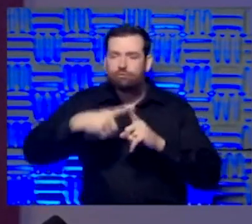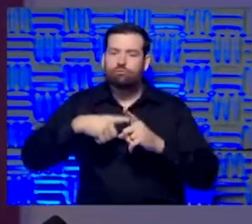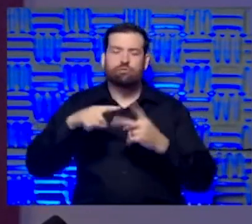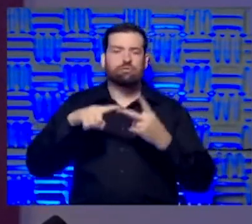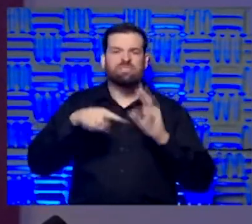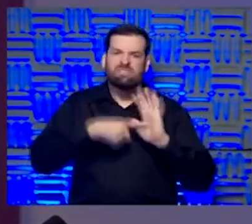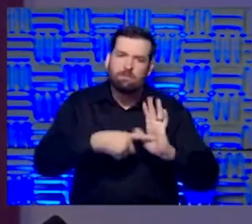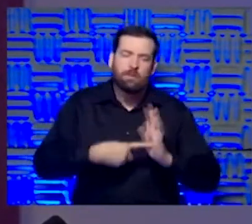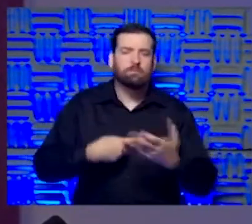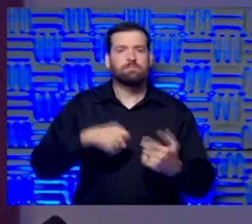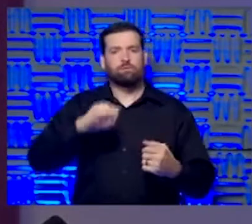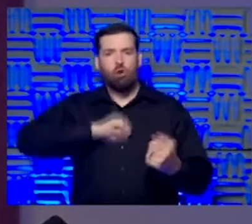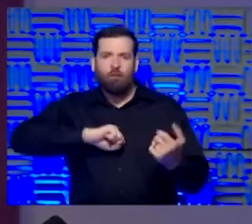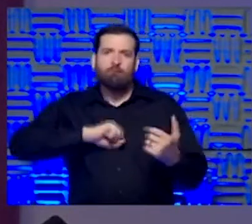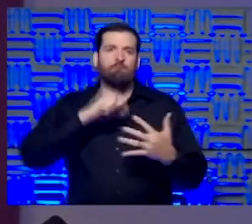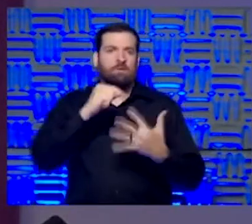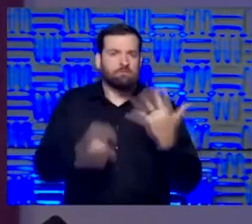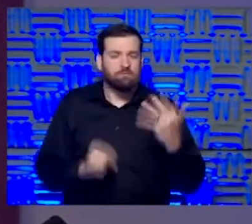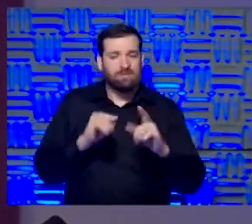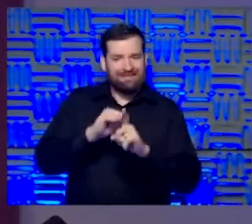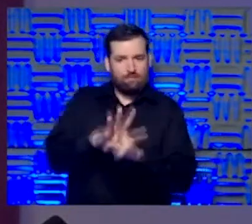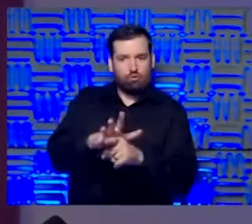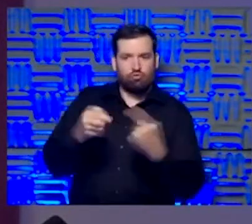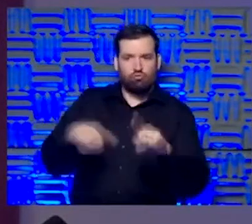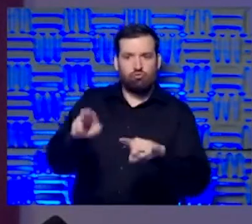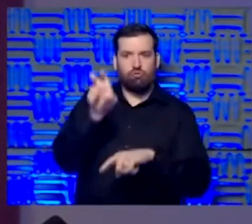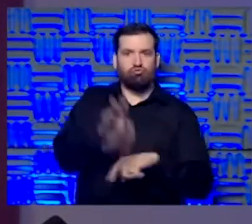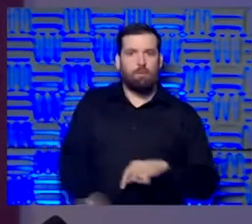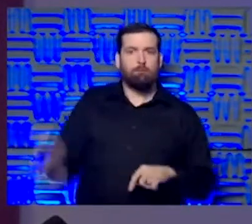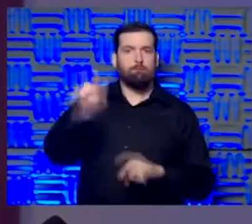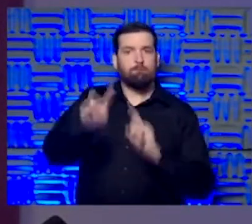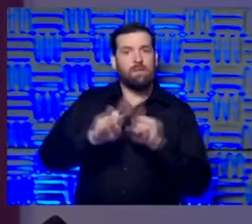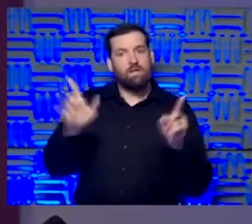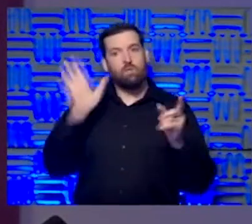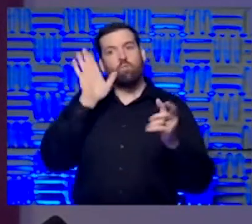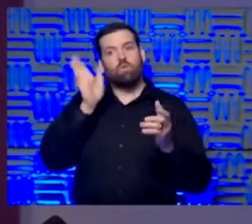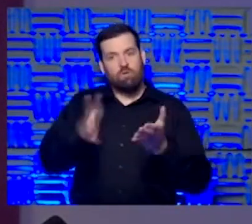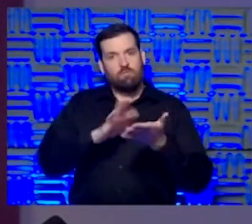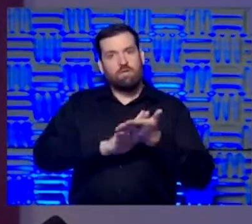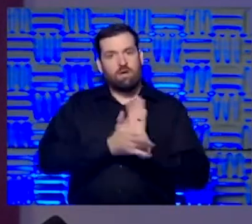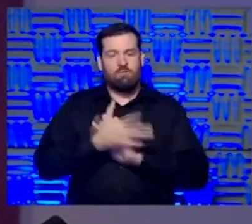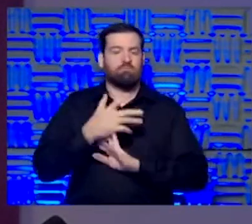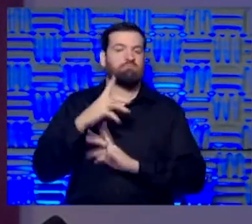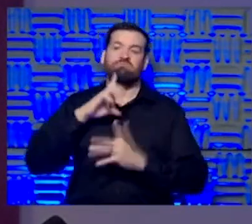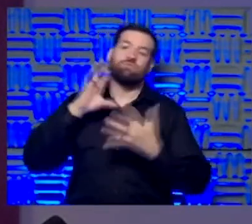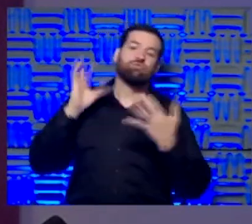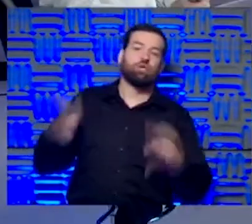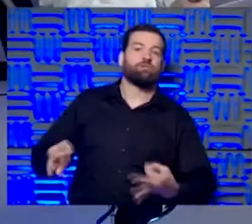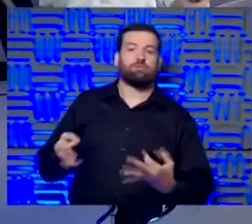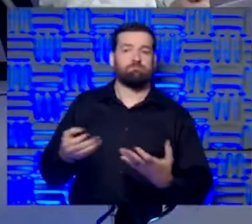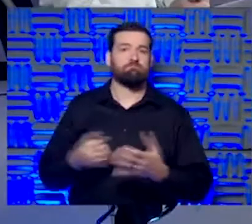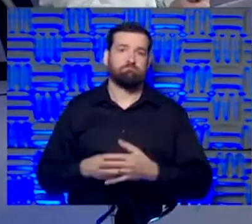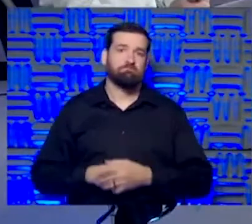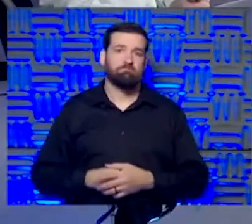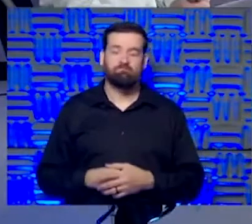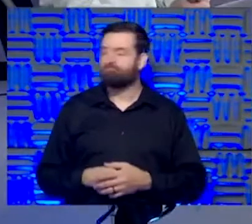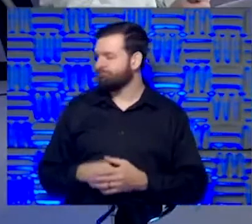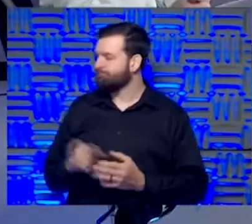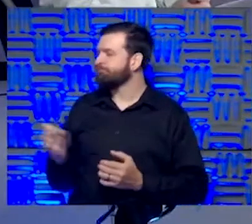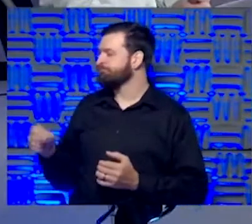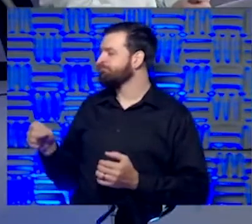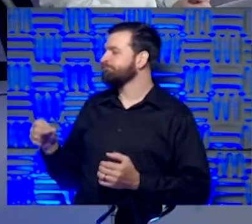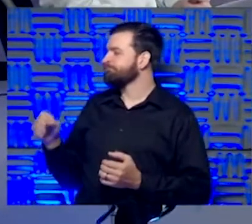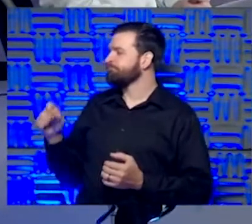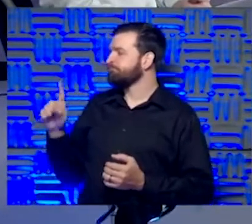symptoms, and exposures and trips. But it will become a judgment call in the long run. Yeah, that